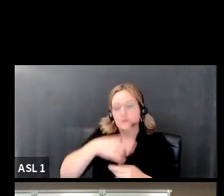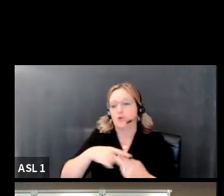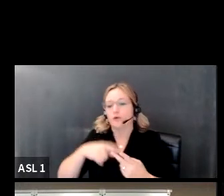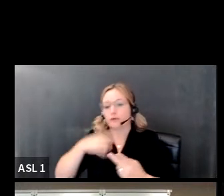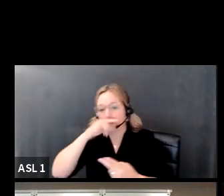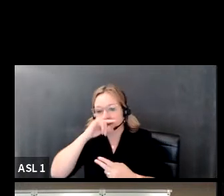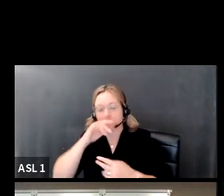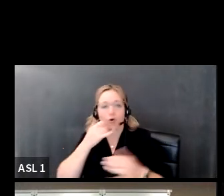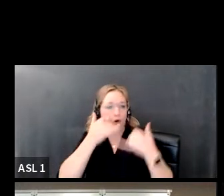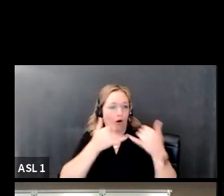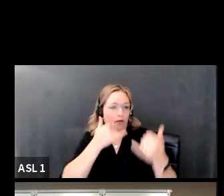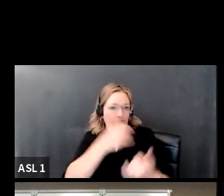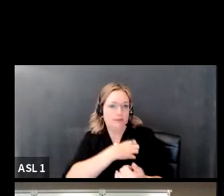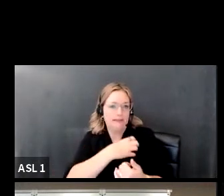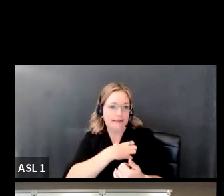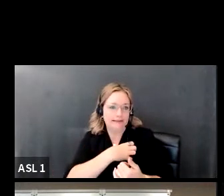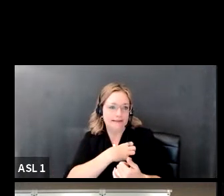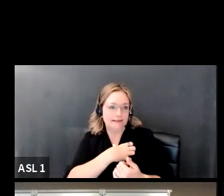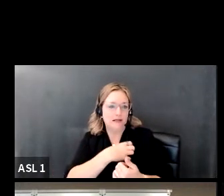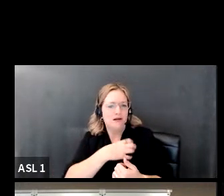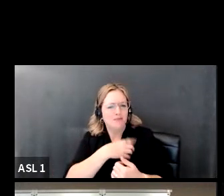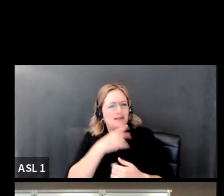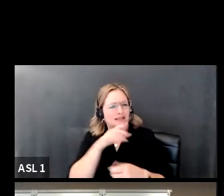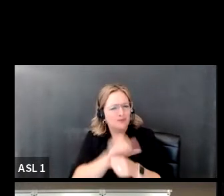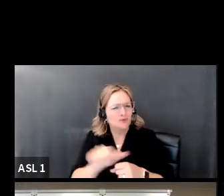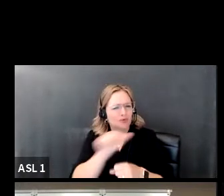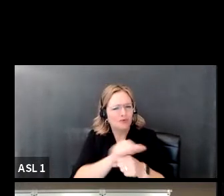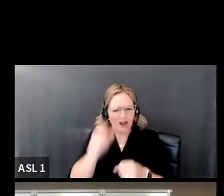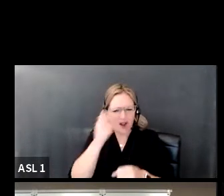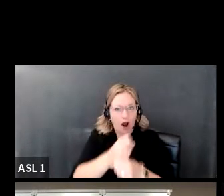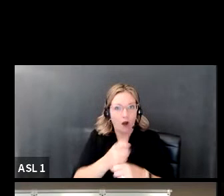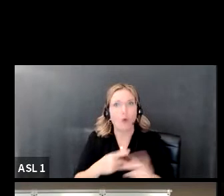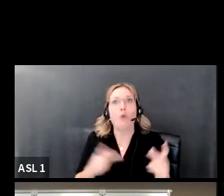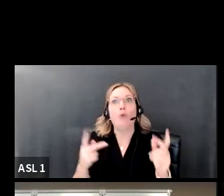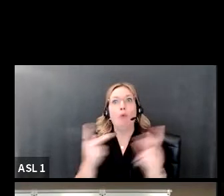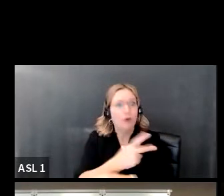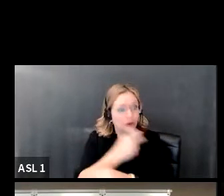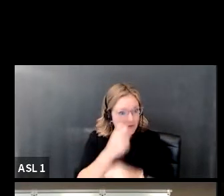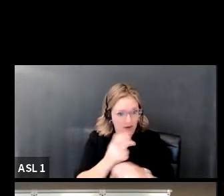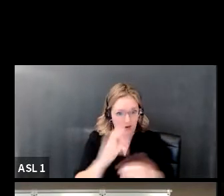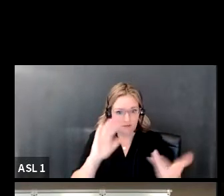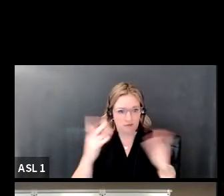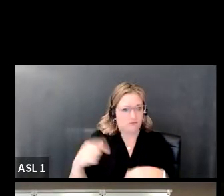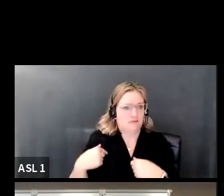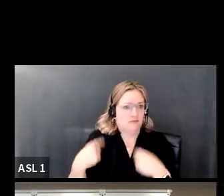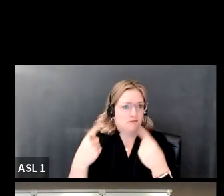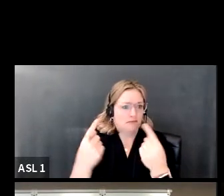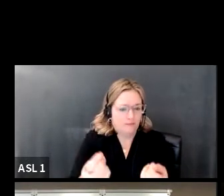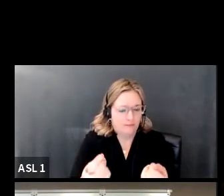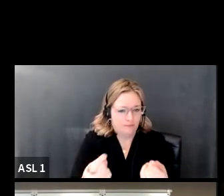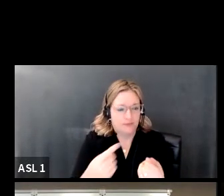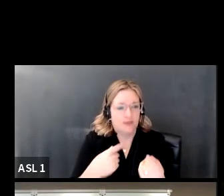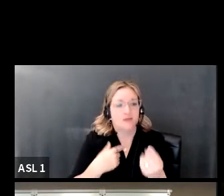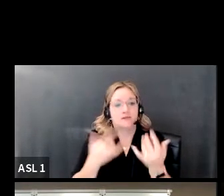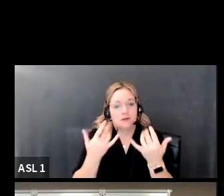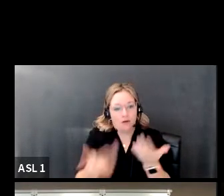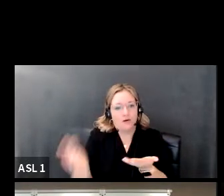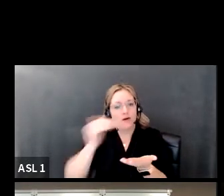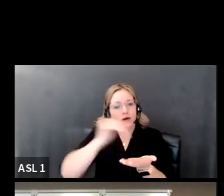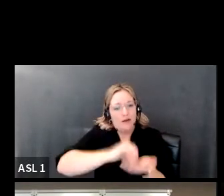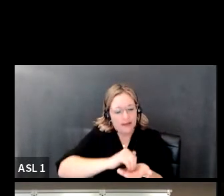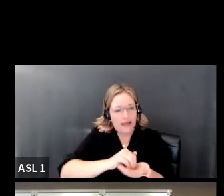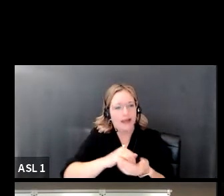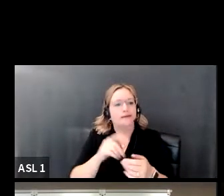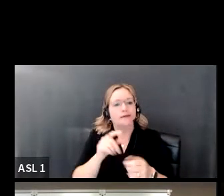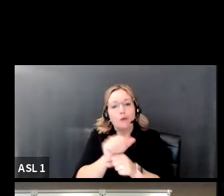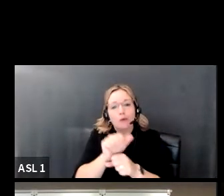officers those officers are working as hard if not harder now than they were before we've now switched them from a strict a straight day